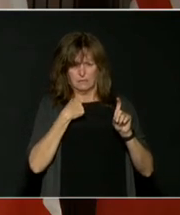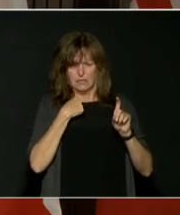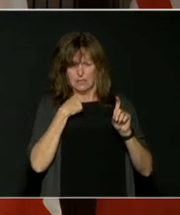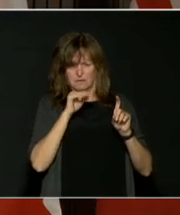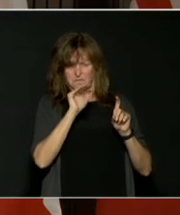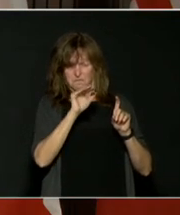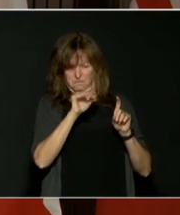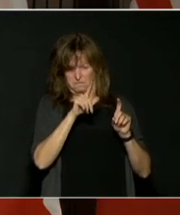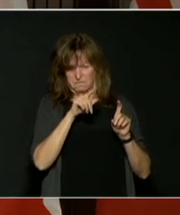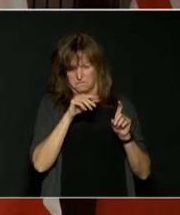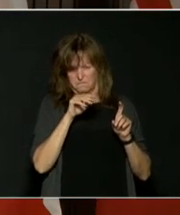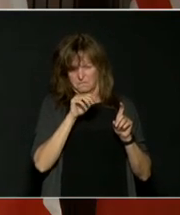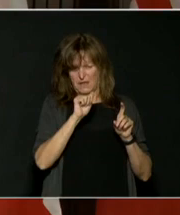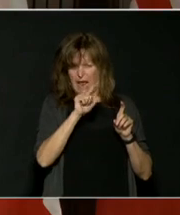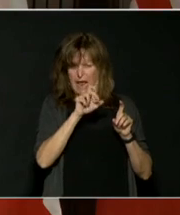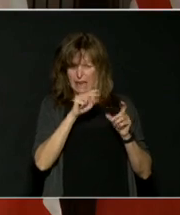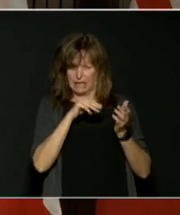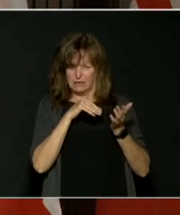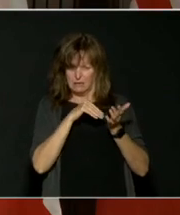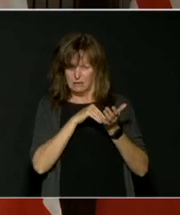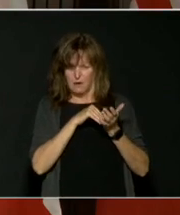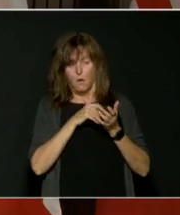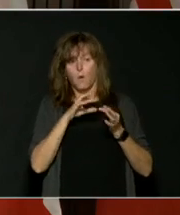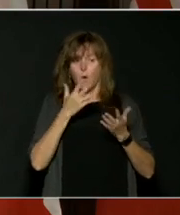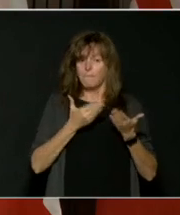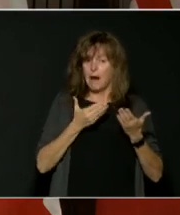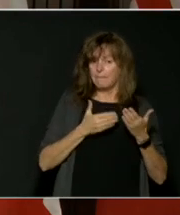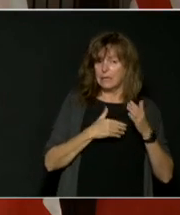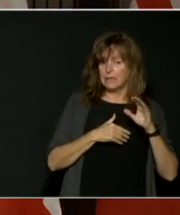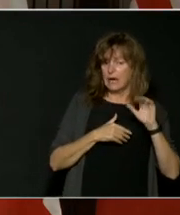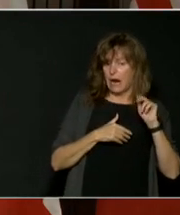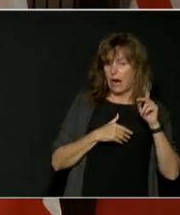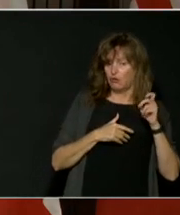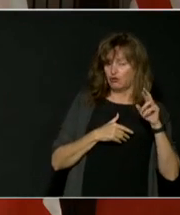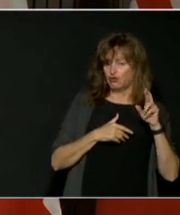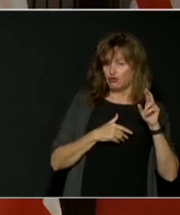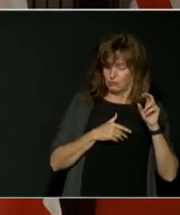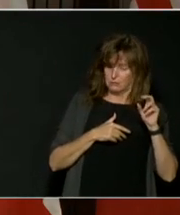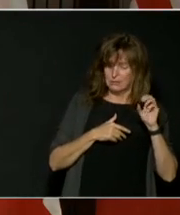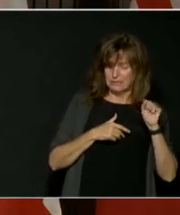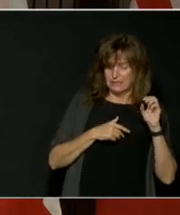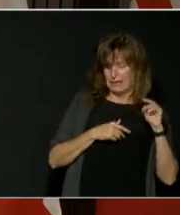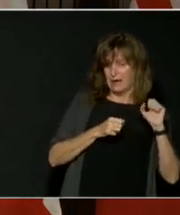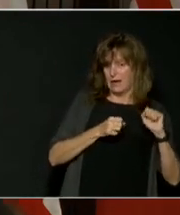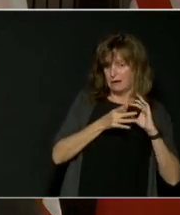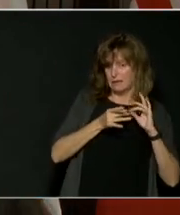to speak about which tests are going to be done where. So first, Dr. Allen, thank you.